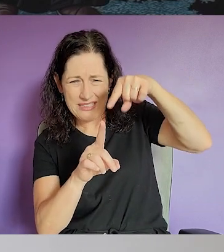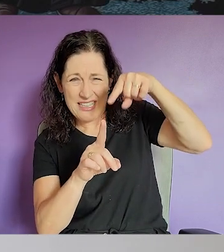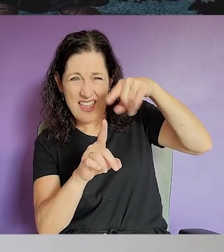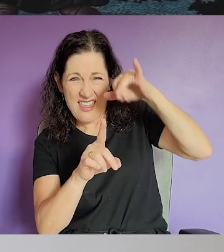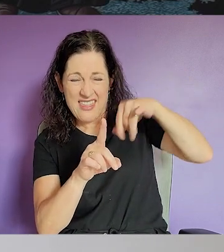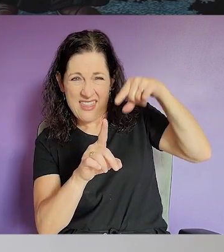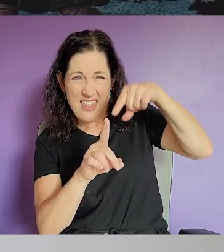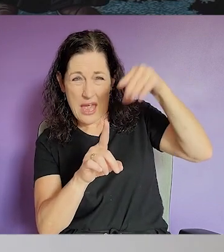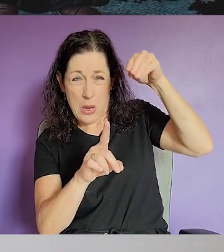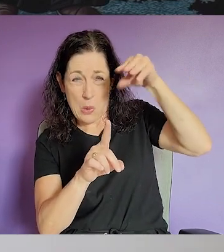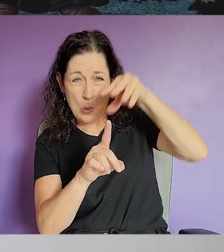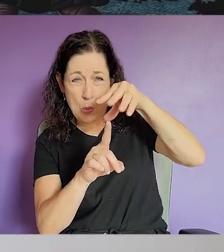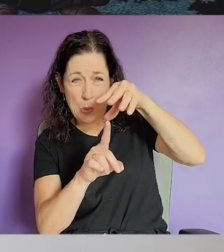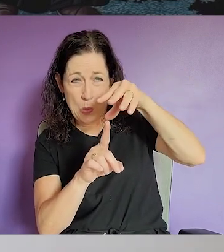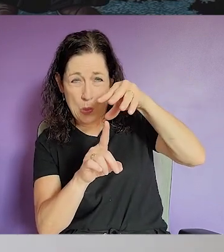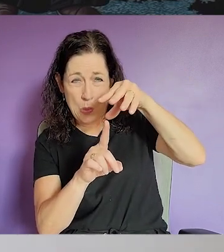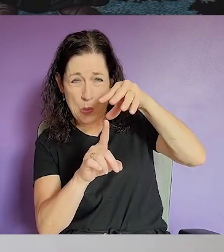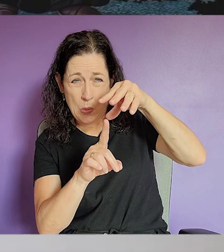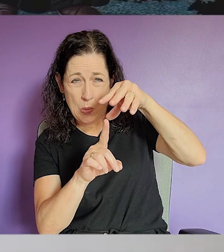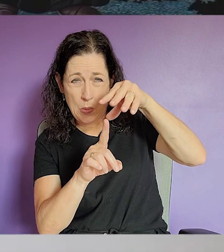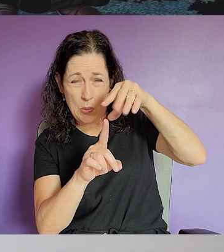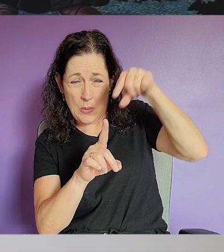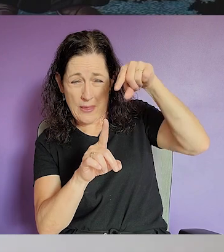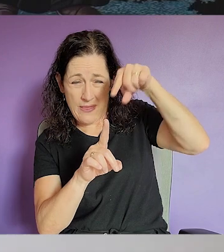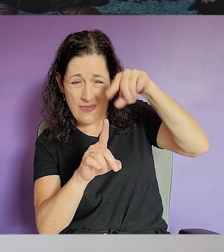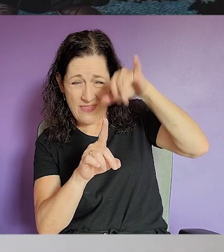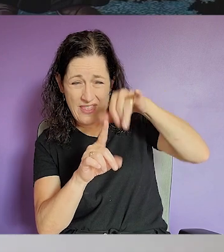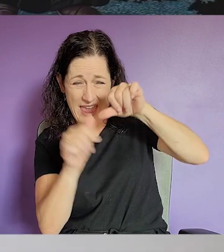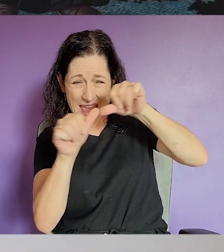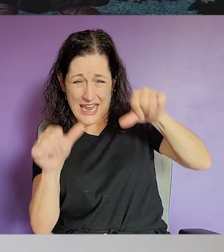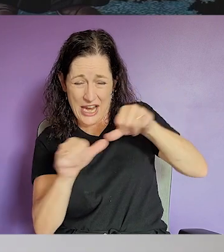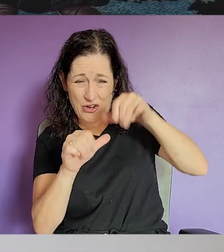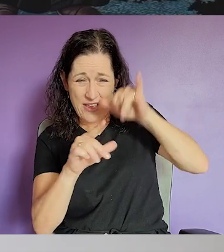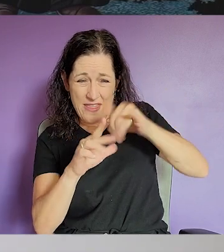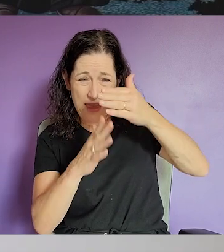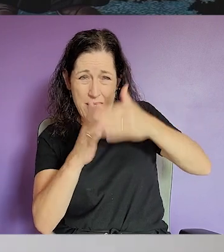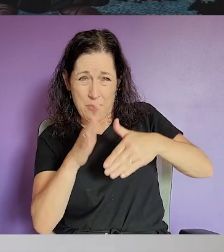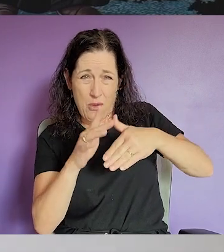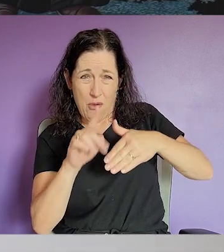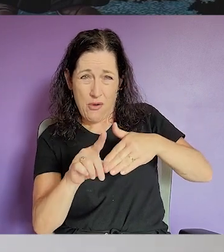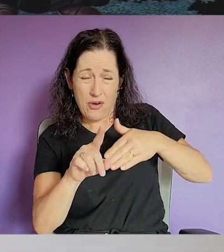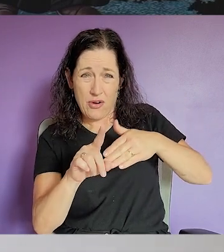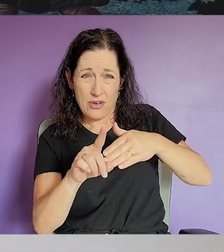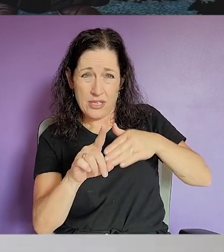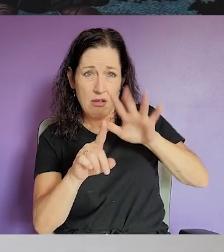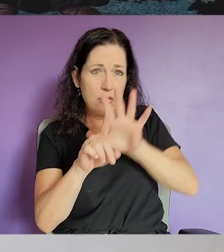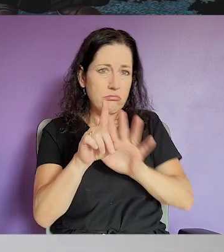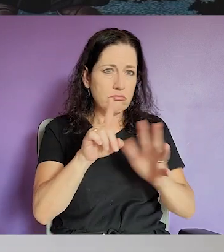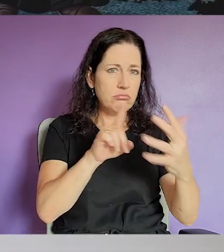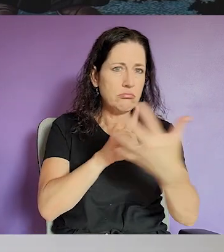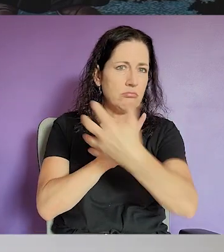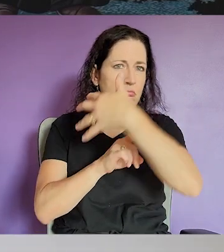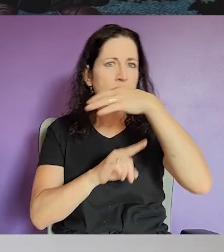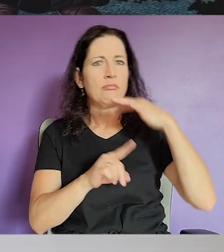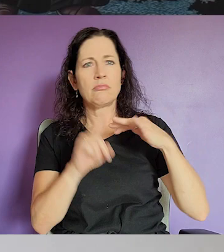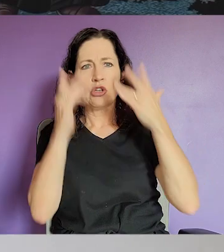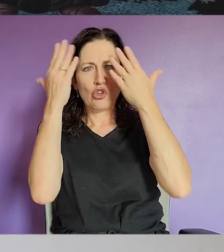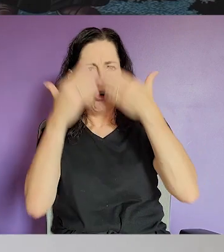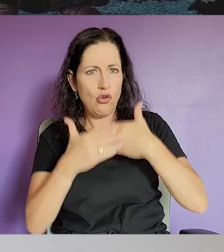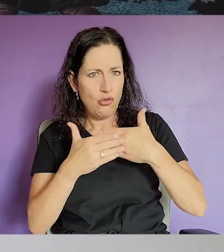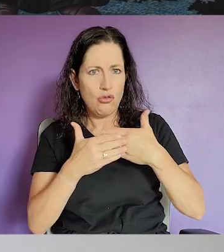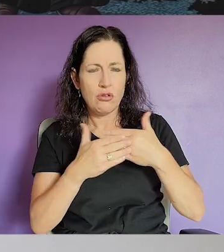the beam goes right there, and the light is only on that part of the globe, the rest can be in darkness.